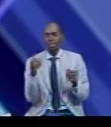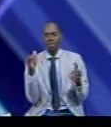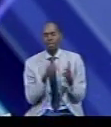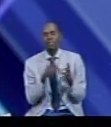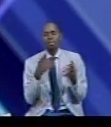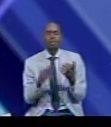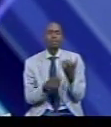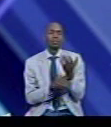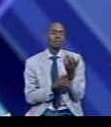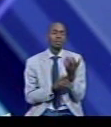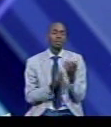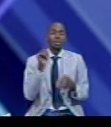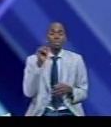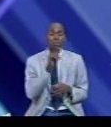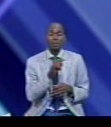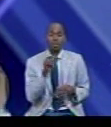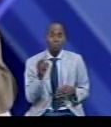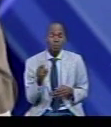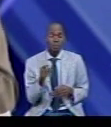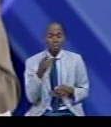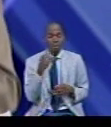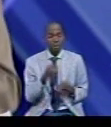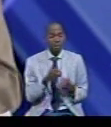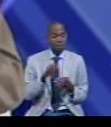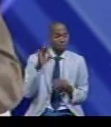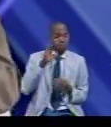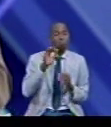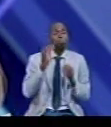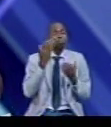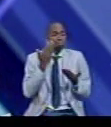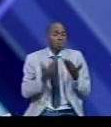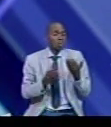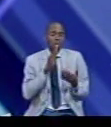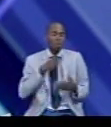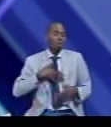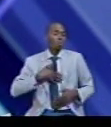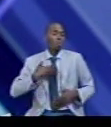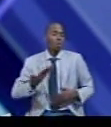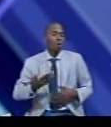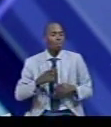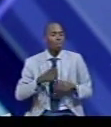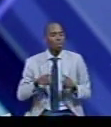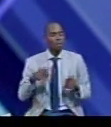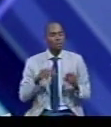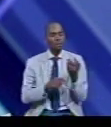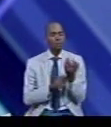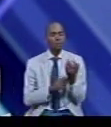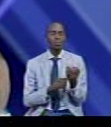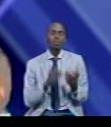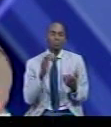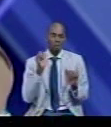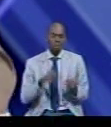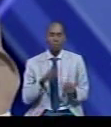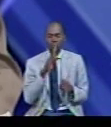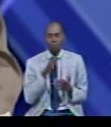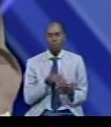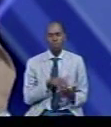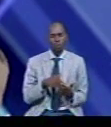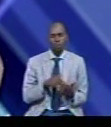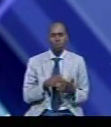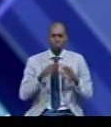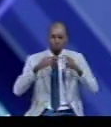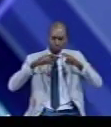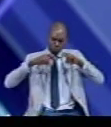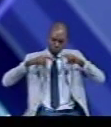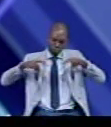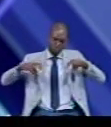flesh. Therefore, the spirit can be willing and the flesh can be weak. We must look at it and be sure